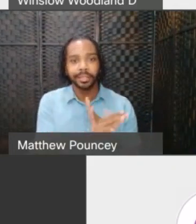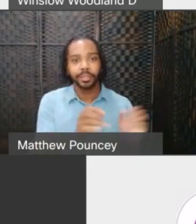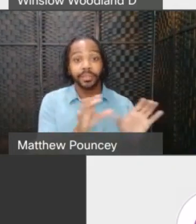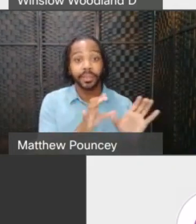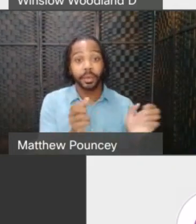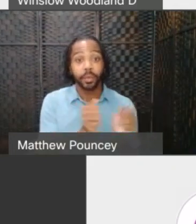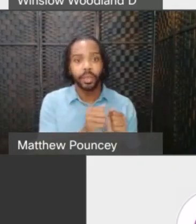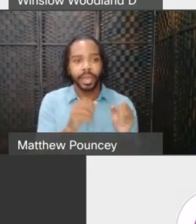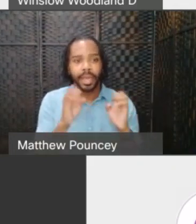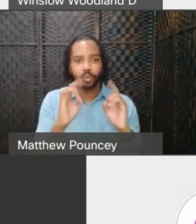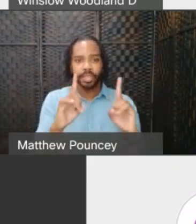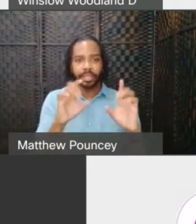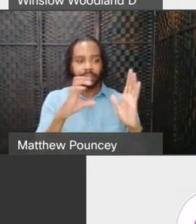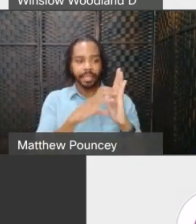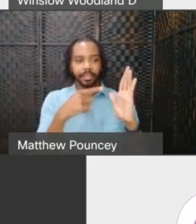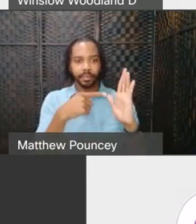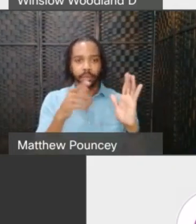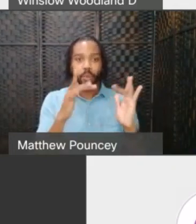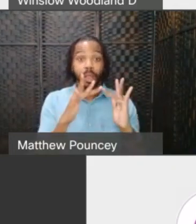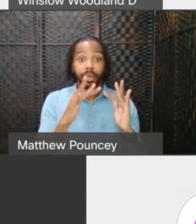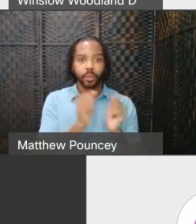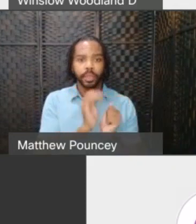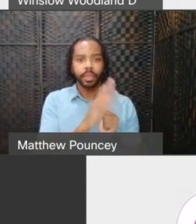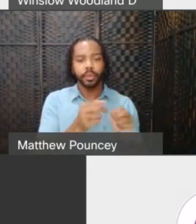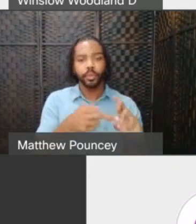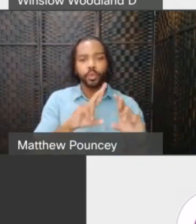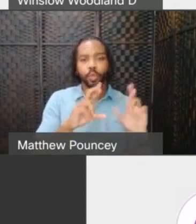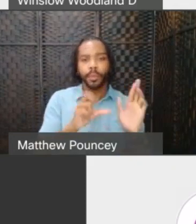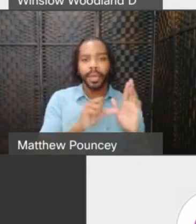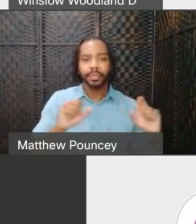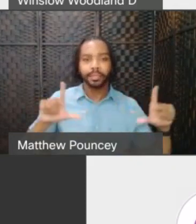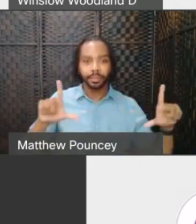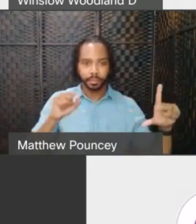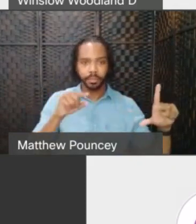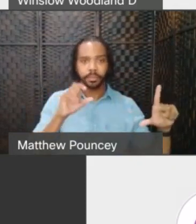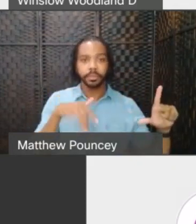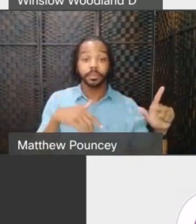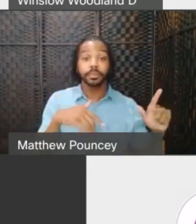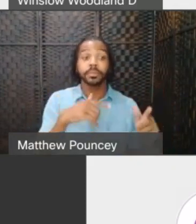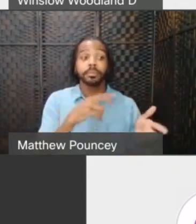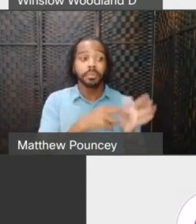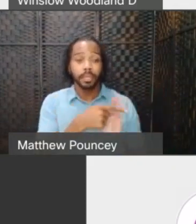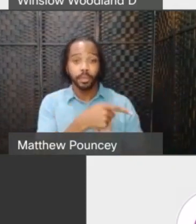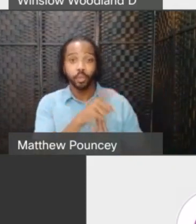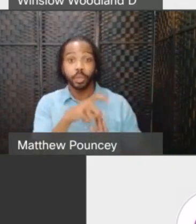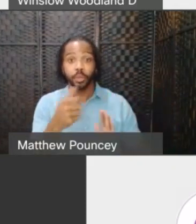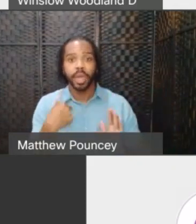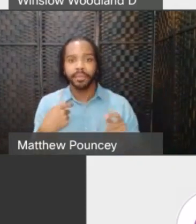the education section on their renewal page. So they would need to have an